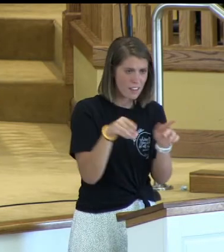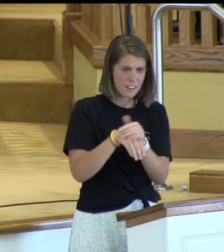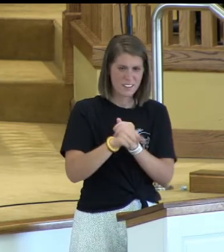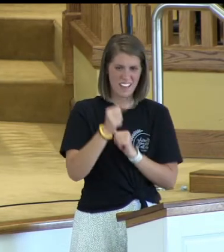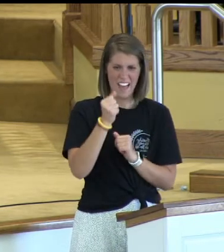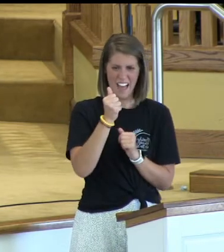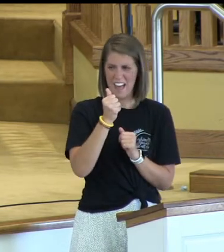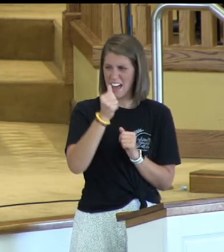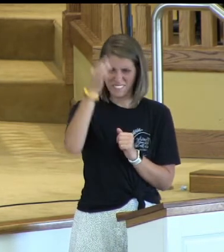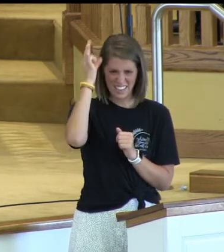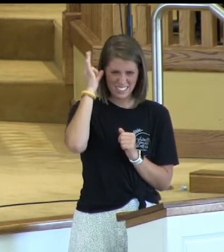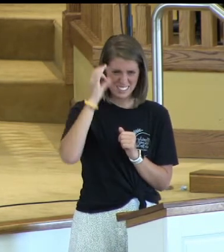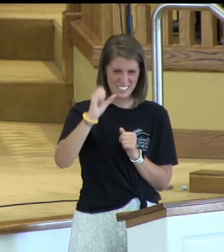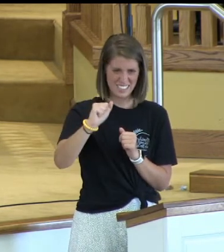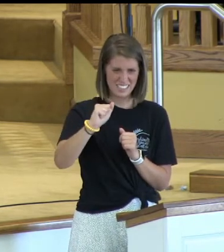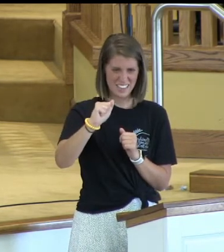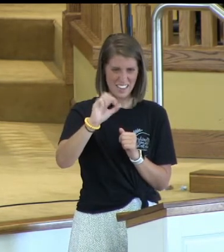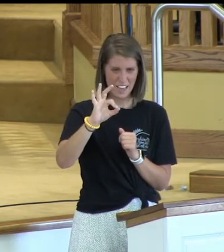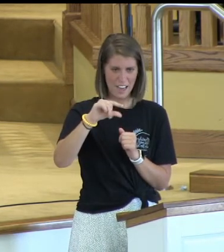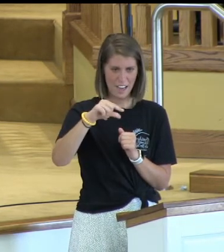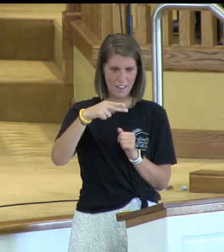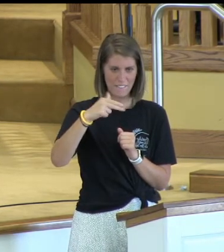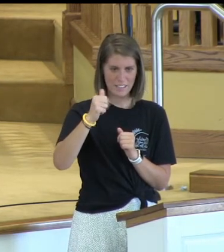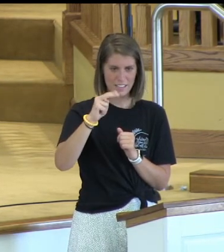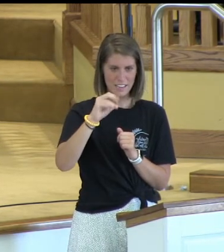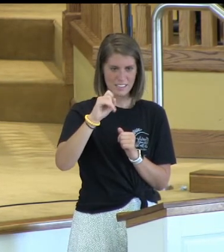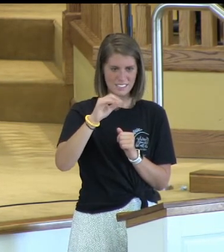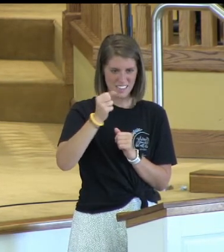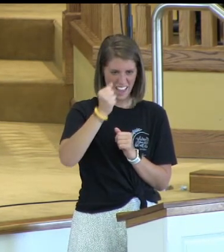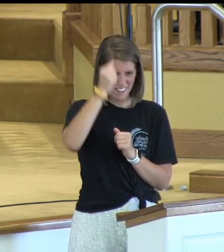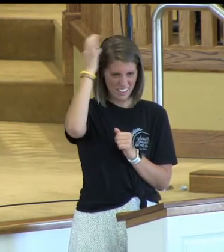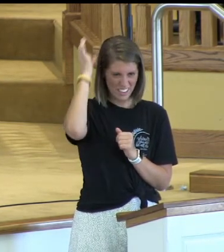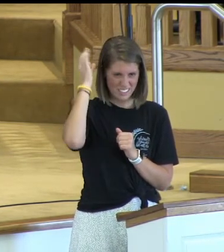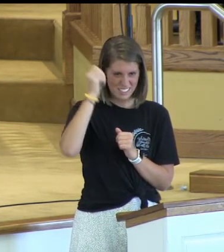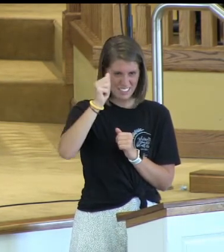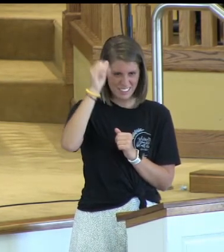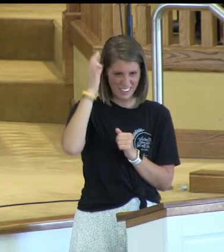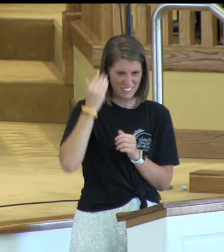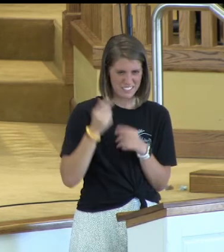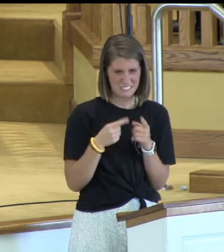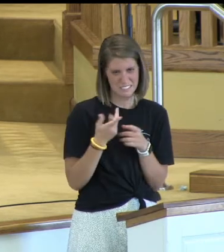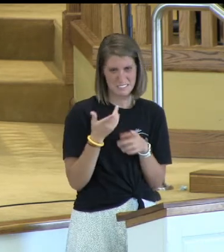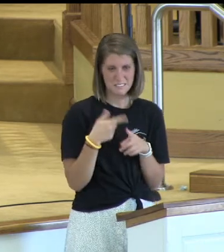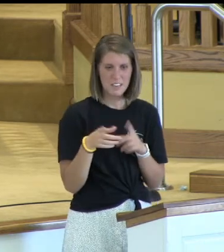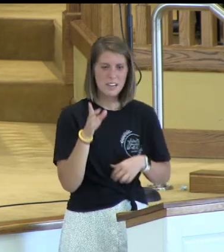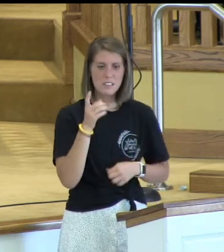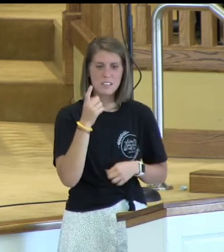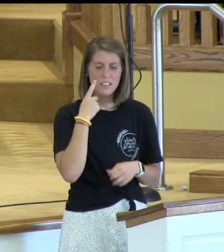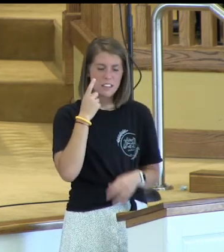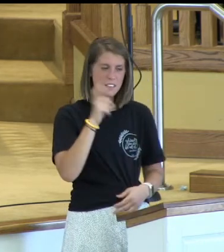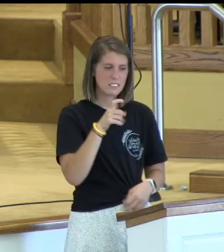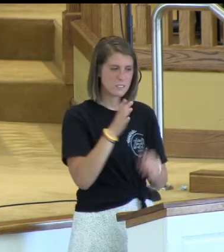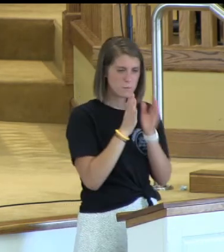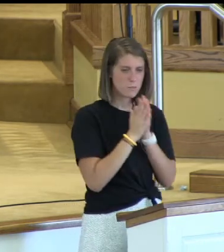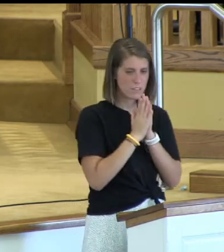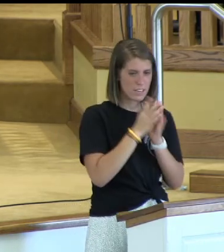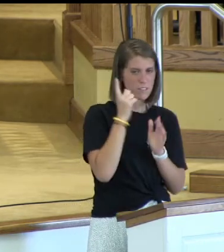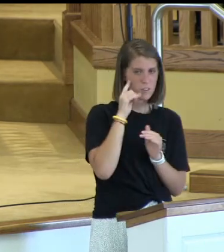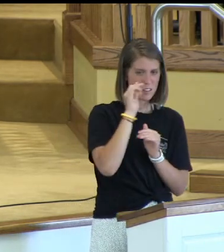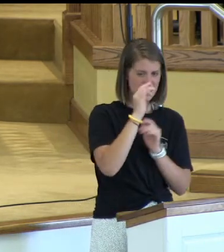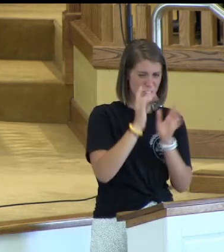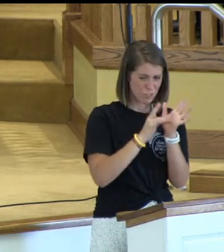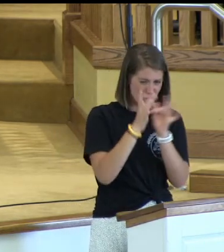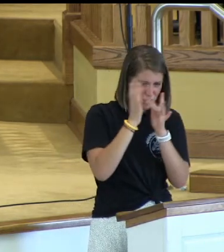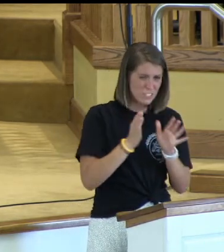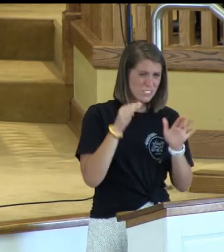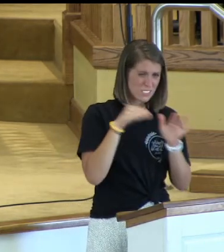Afghanistan, and I thought we should pray for our Christian brothers and sisters in that country right now. People have been saved the same